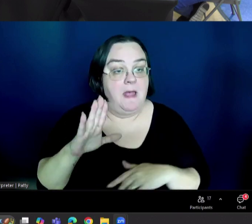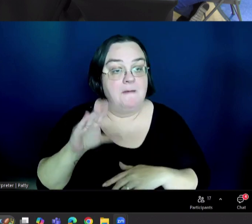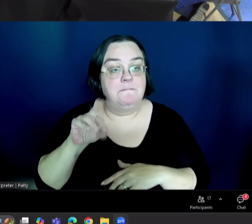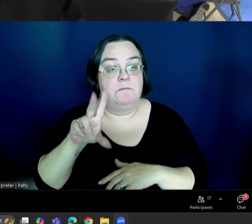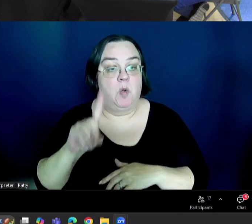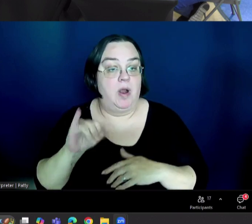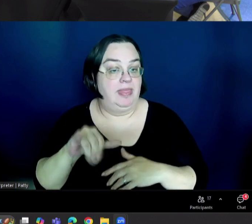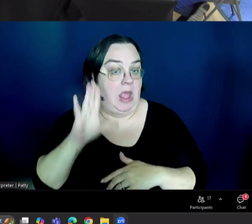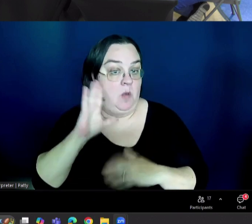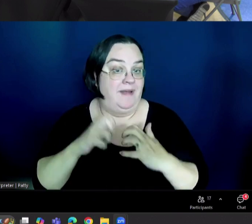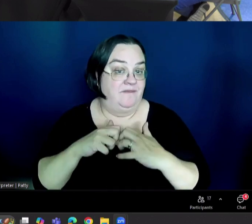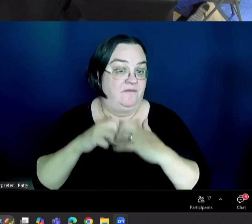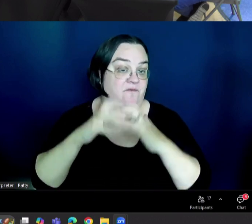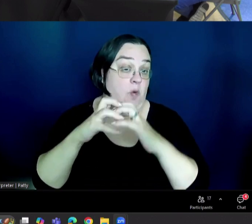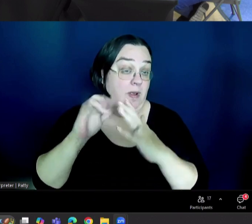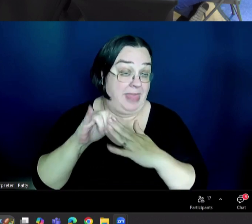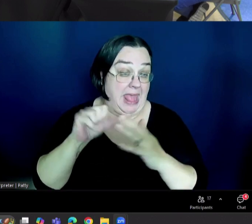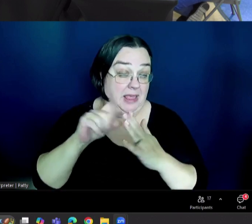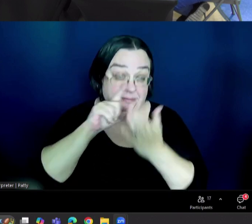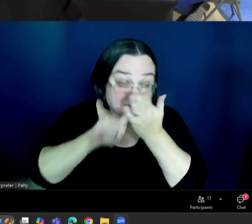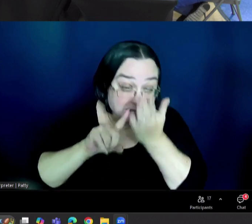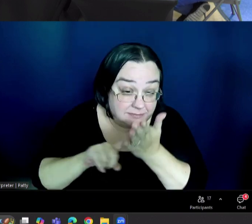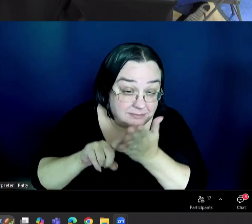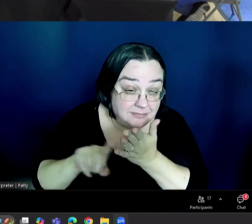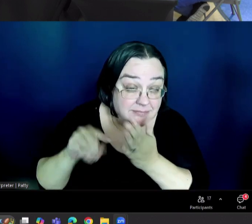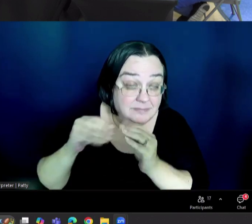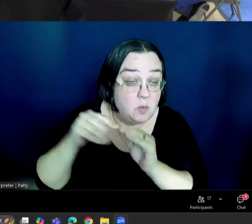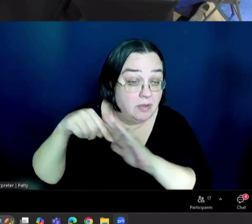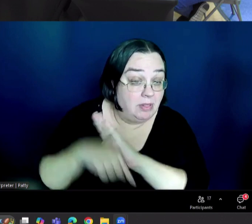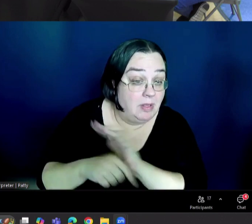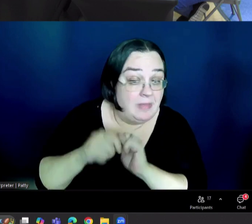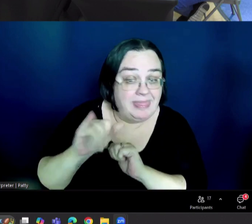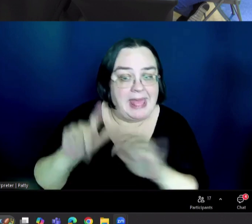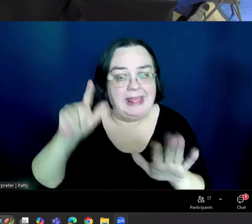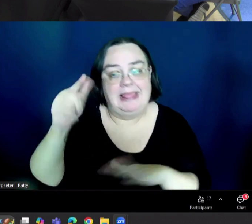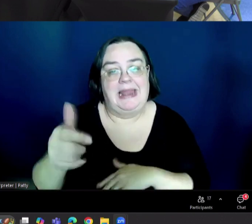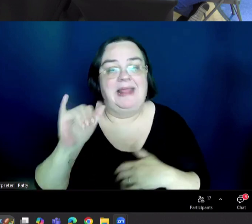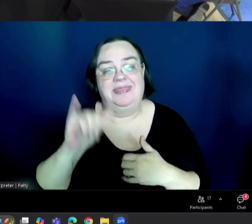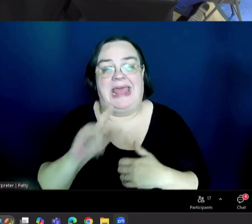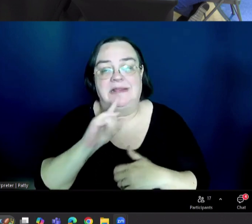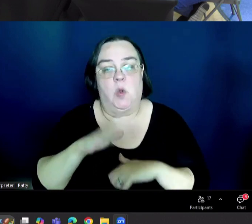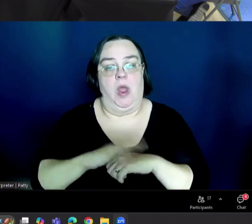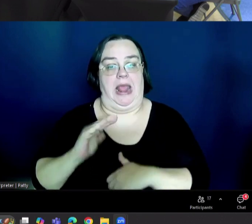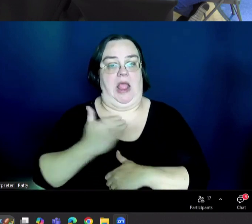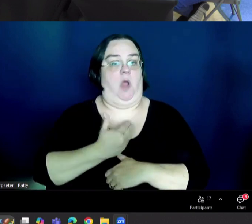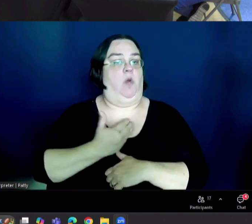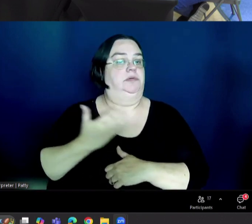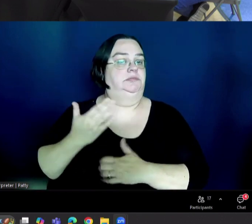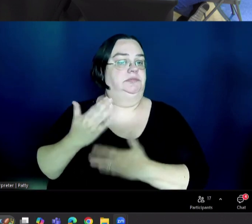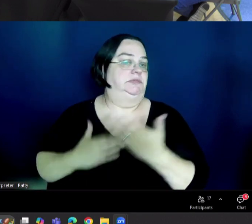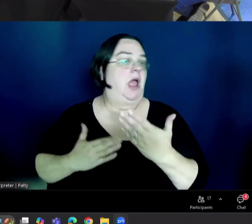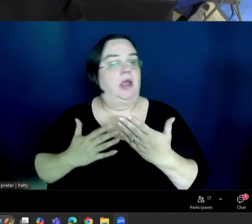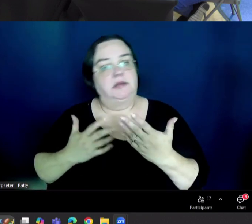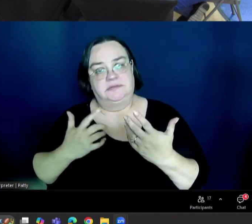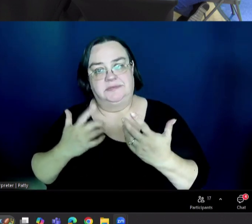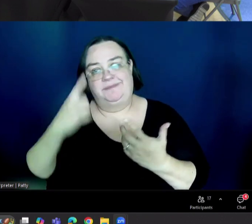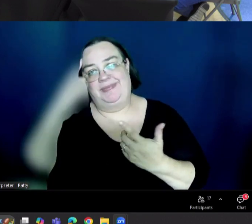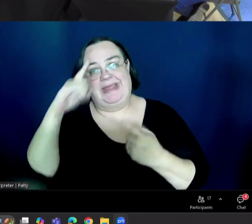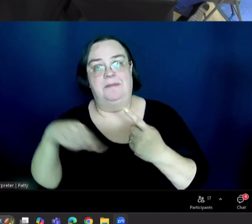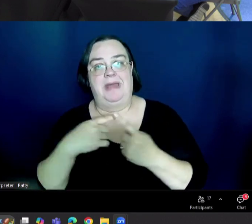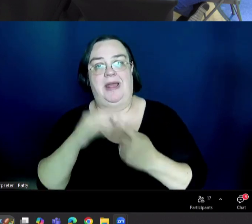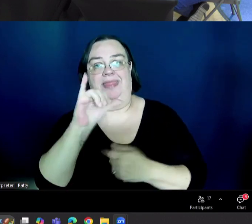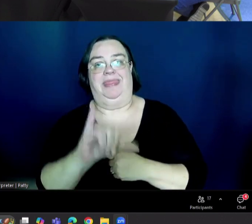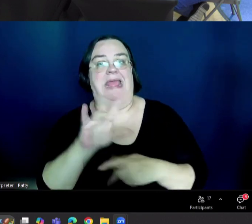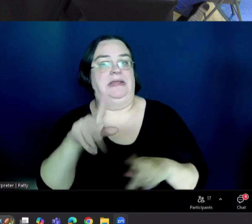can sort of dig into these kinds of things later. That's sort of kind of on our end. to be able to think of these kinds of